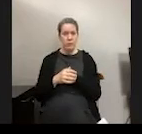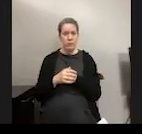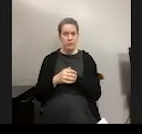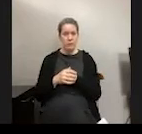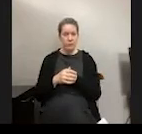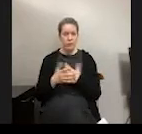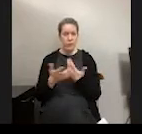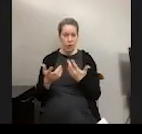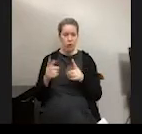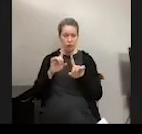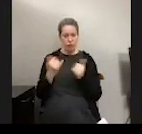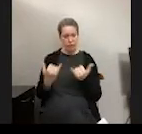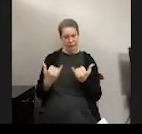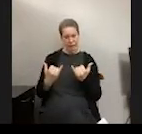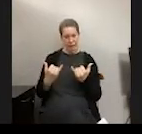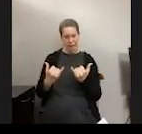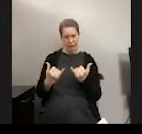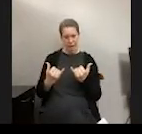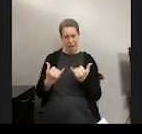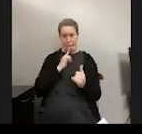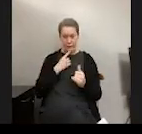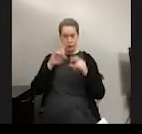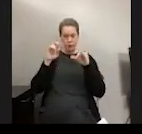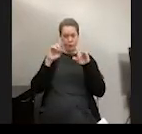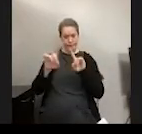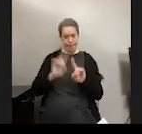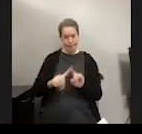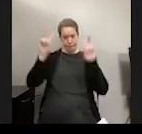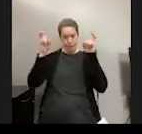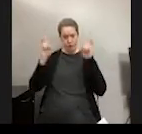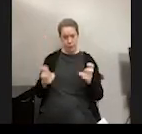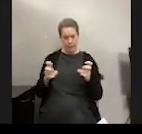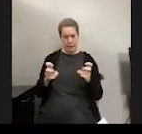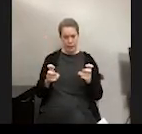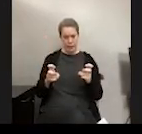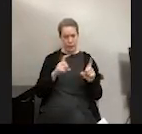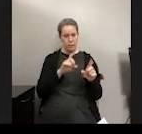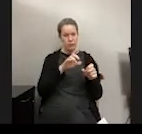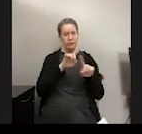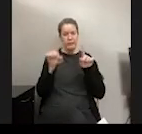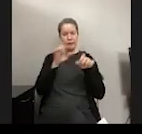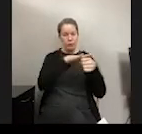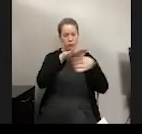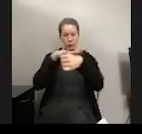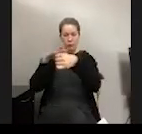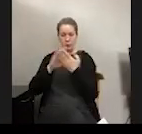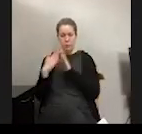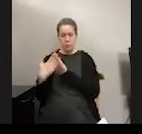being had right now from different communities within Toronto?